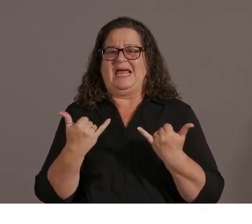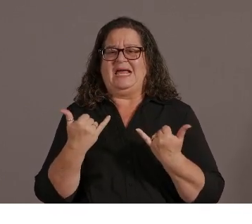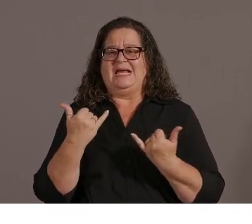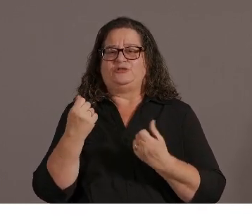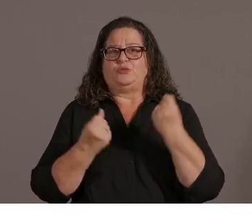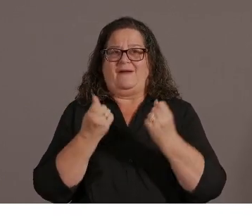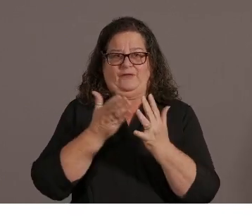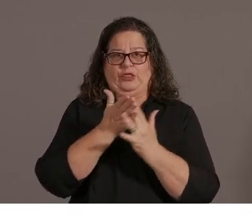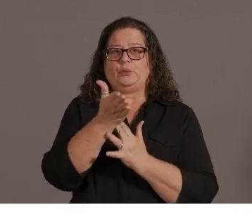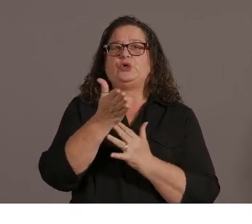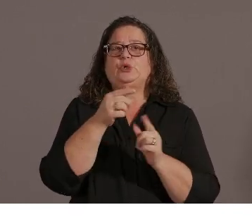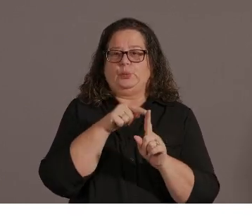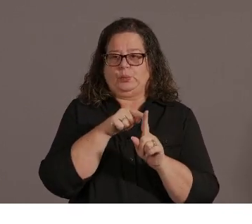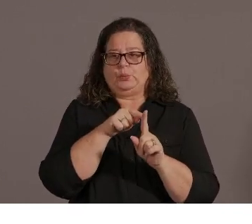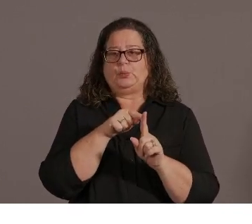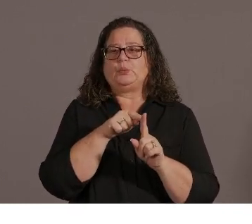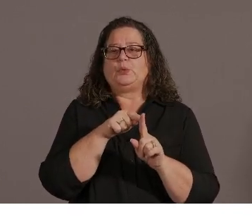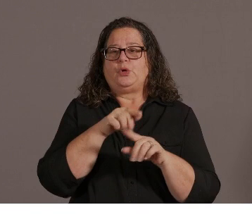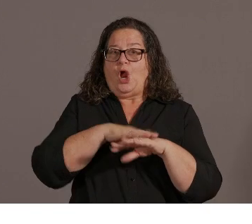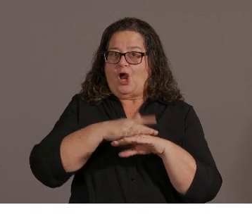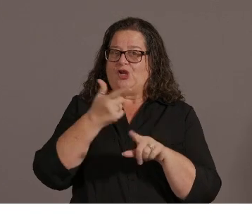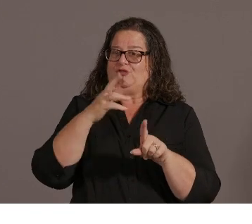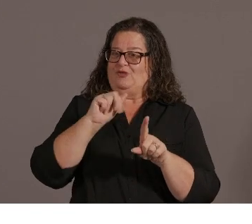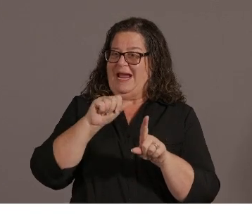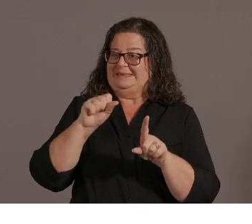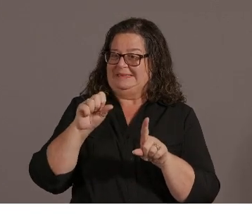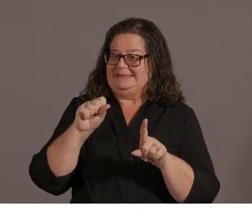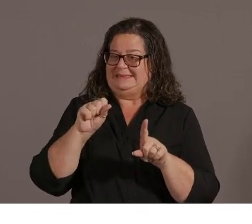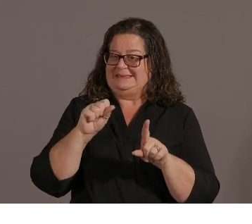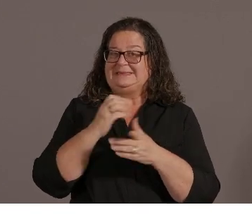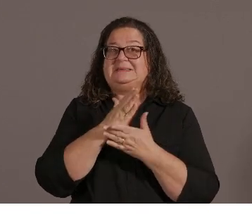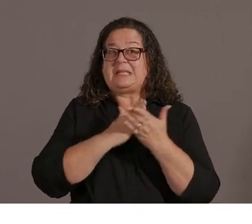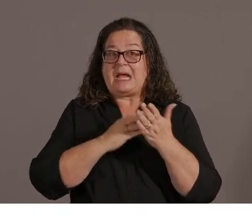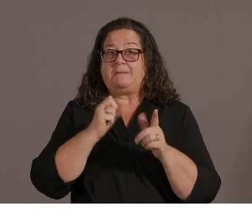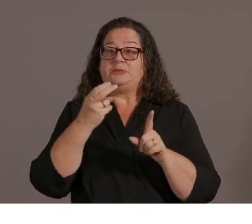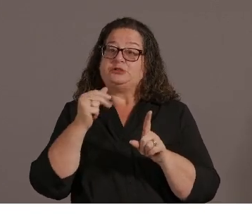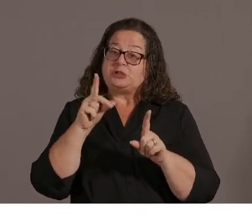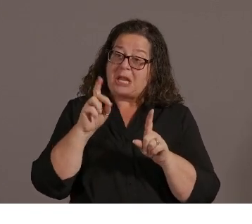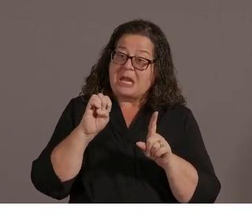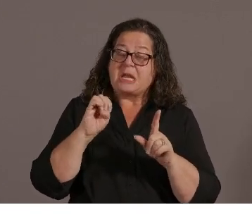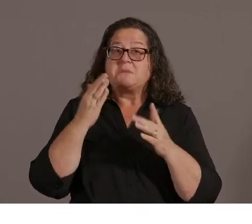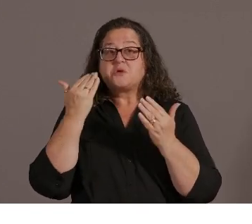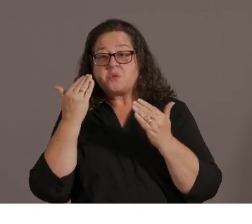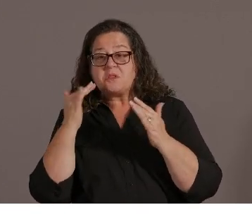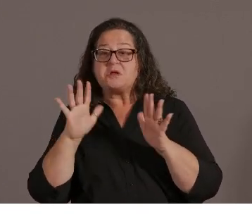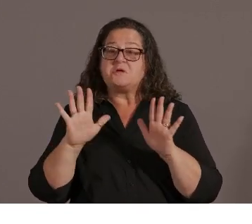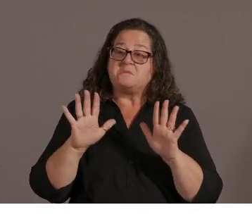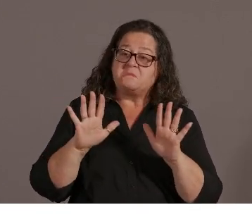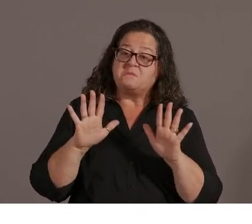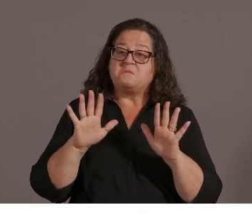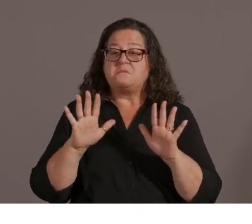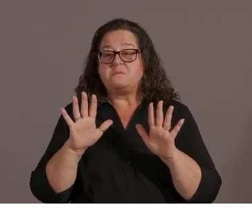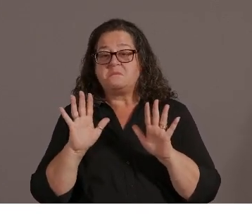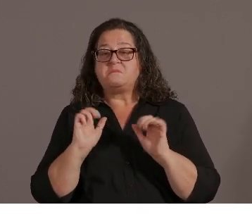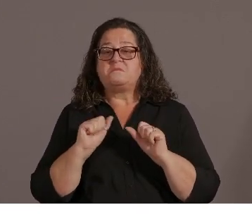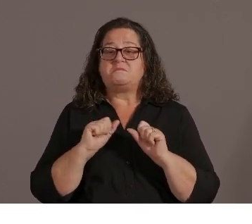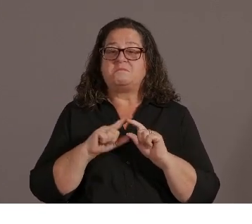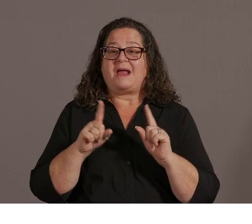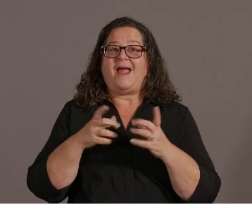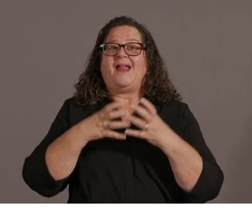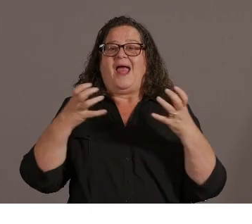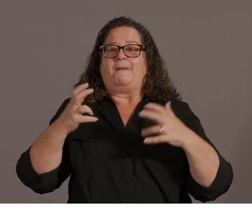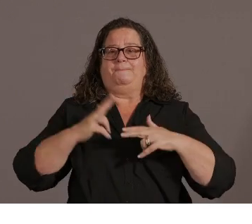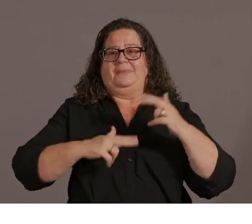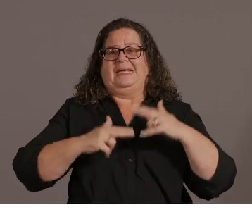grass, it's in a relatively shaded area. They've got a lot of overhead structures to